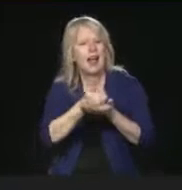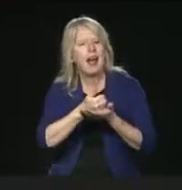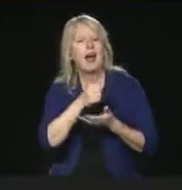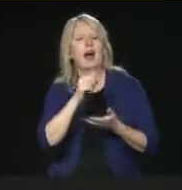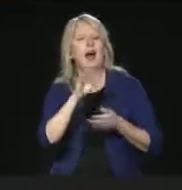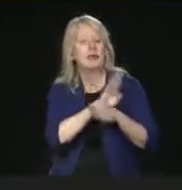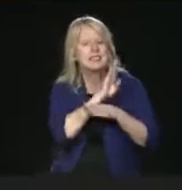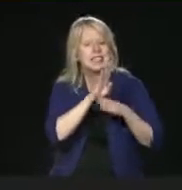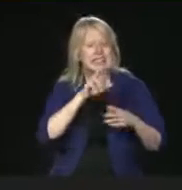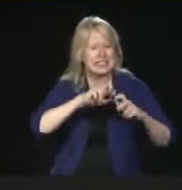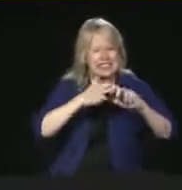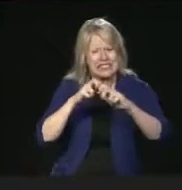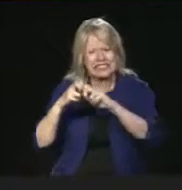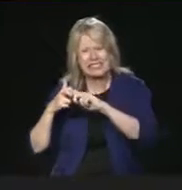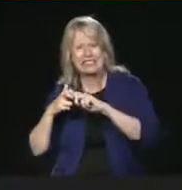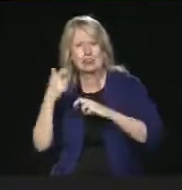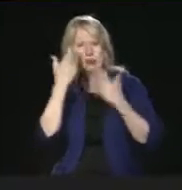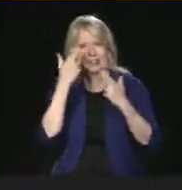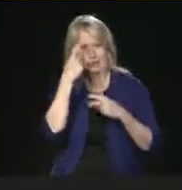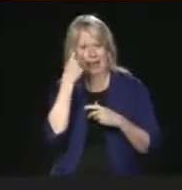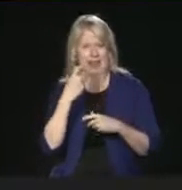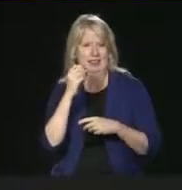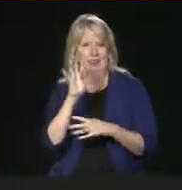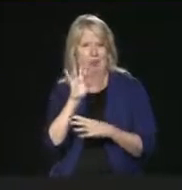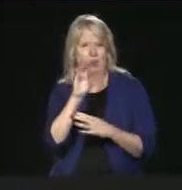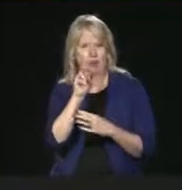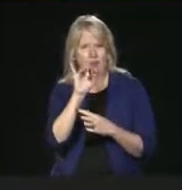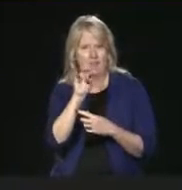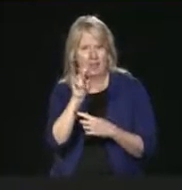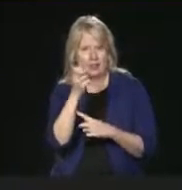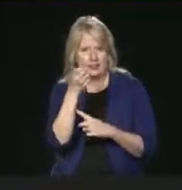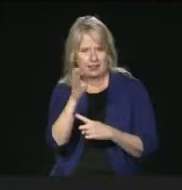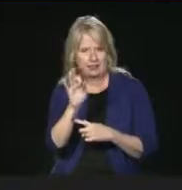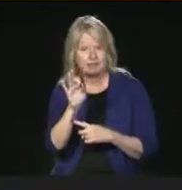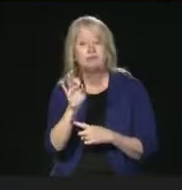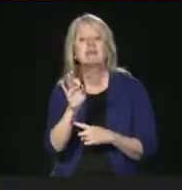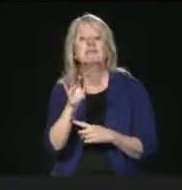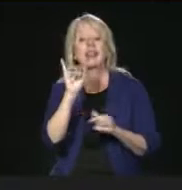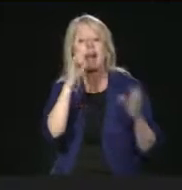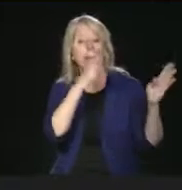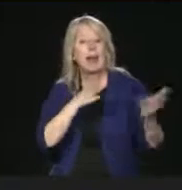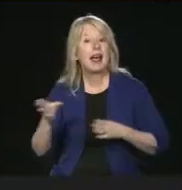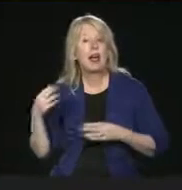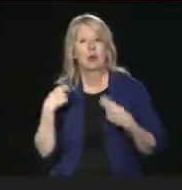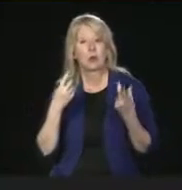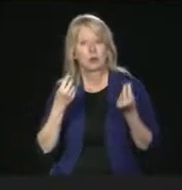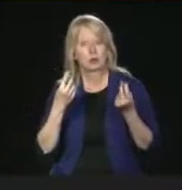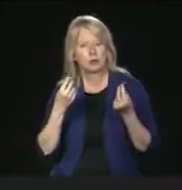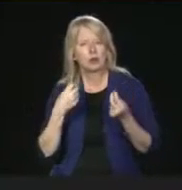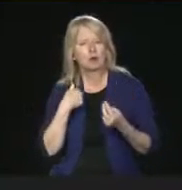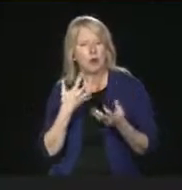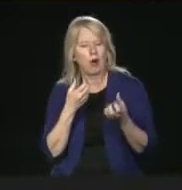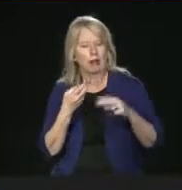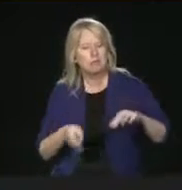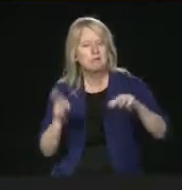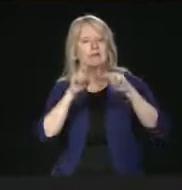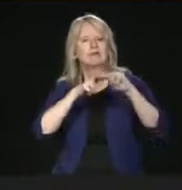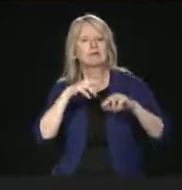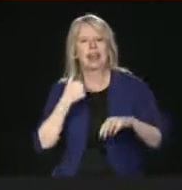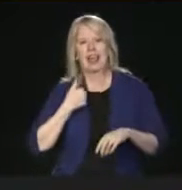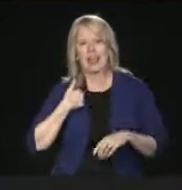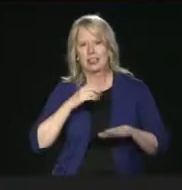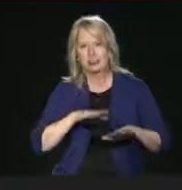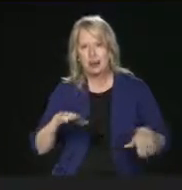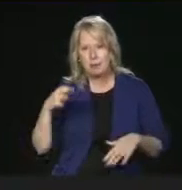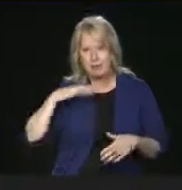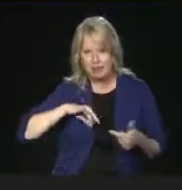times because of COVID-19. As part of this plan, we want to boost the Canada Child Benefit, introduce new